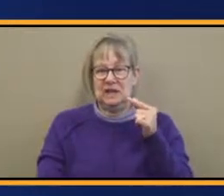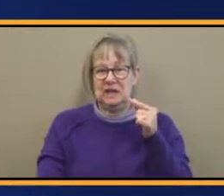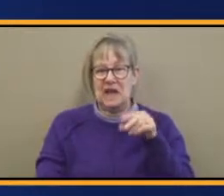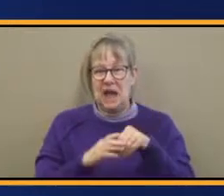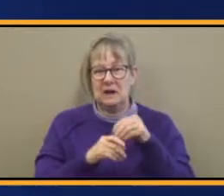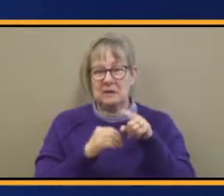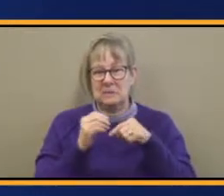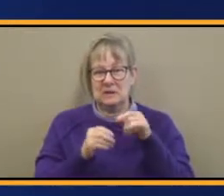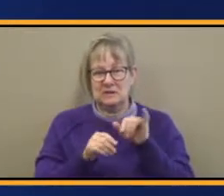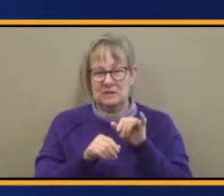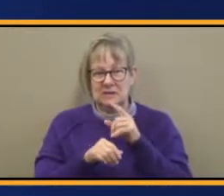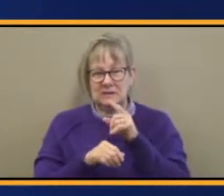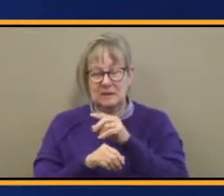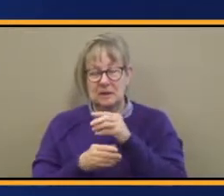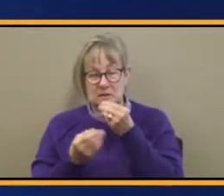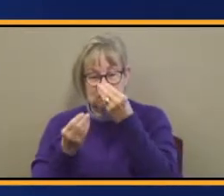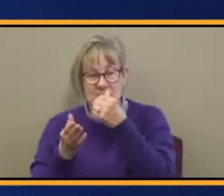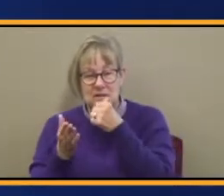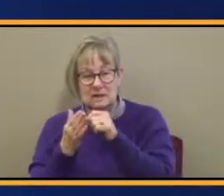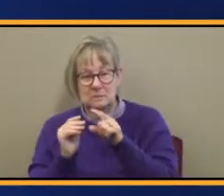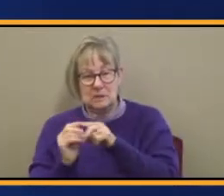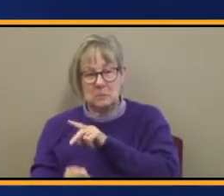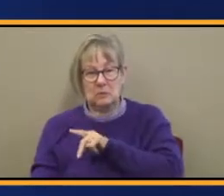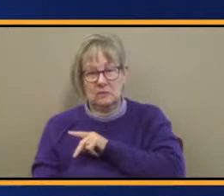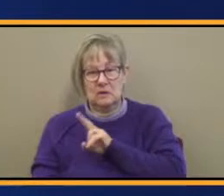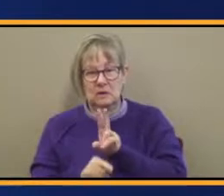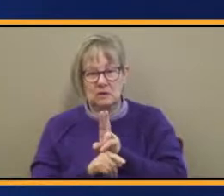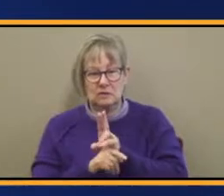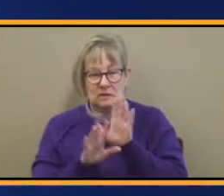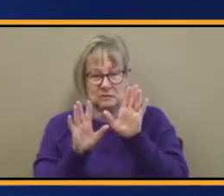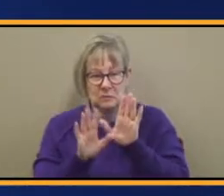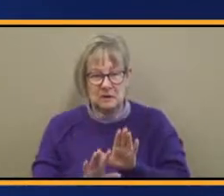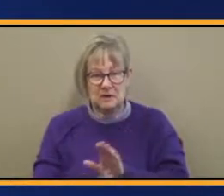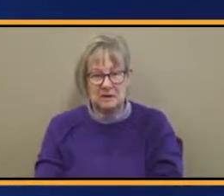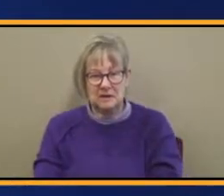newsletter. It's like a personalized usage email, and it's great.